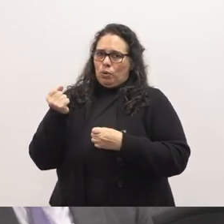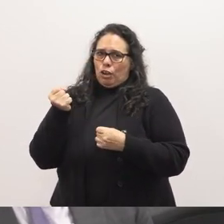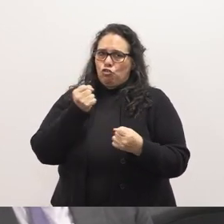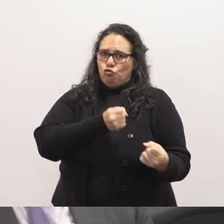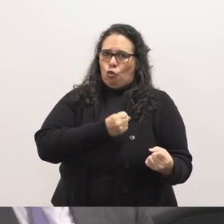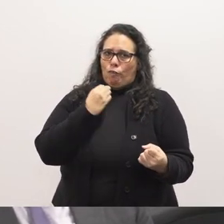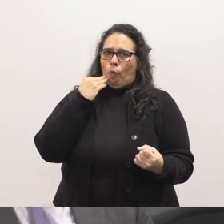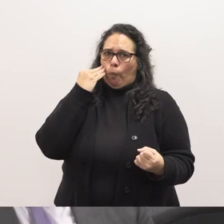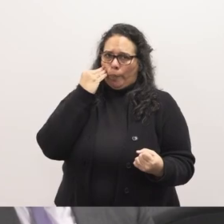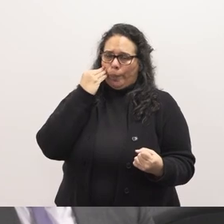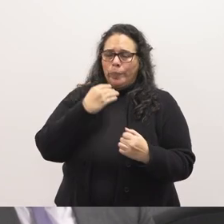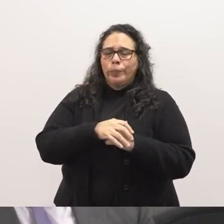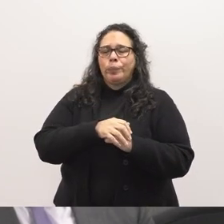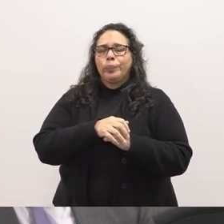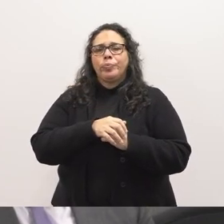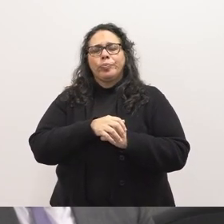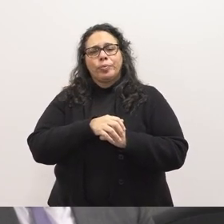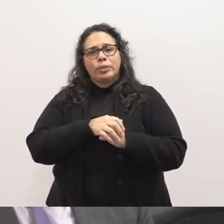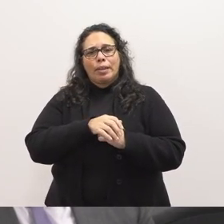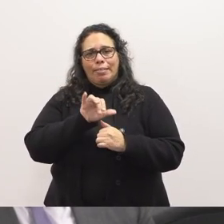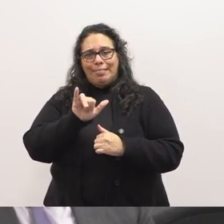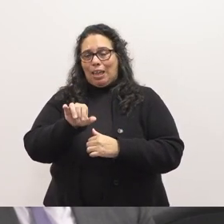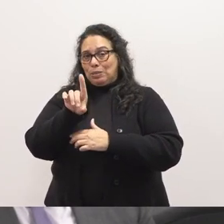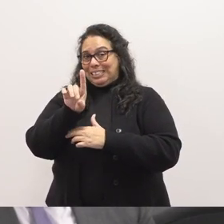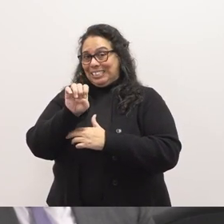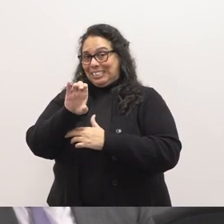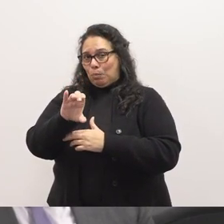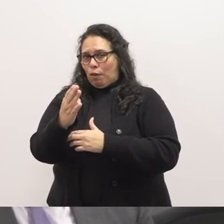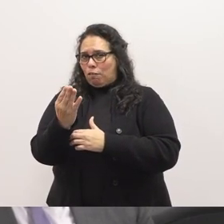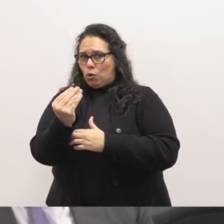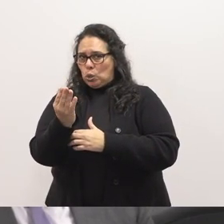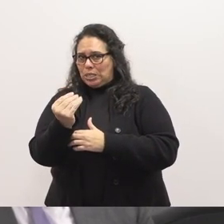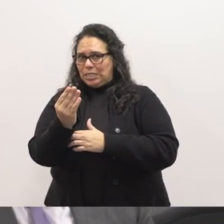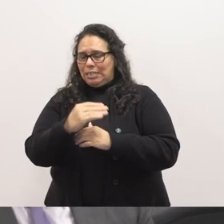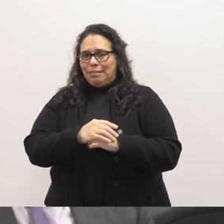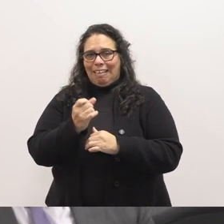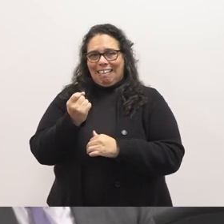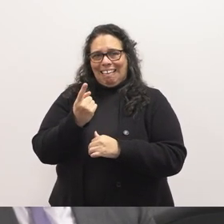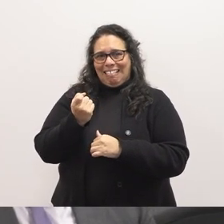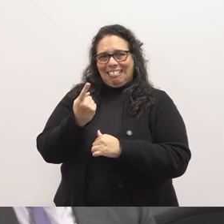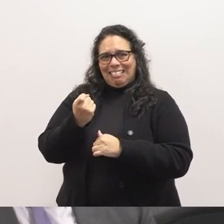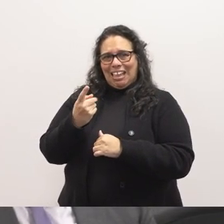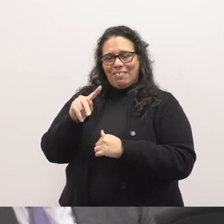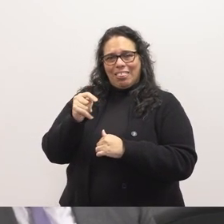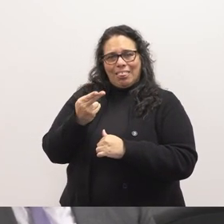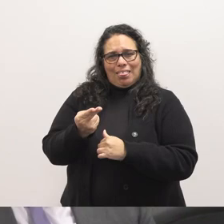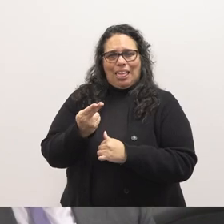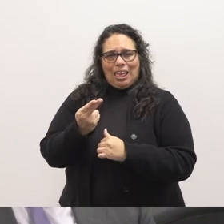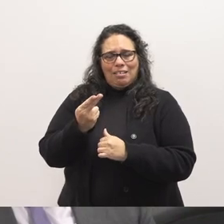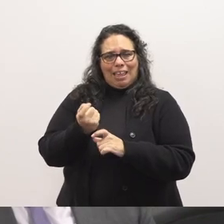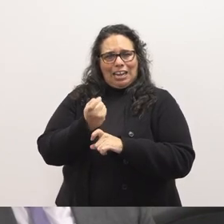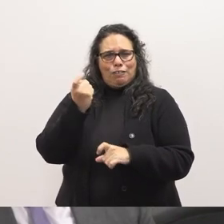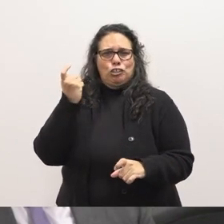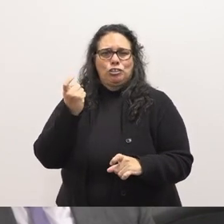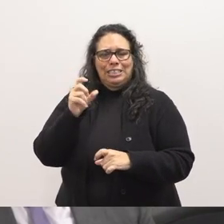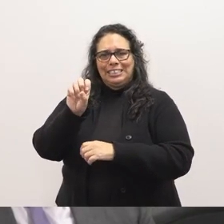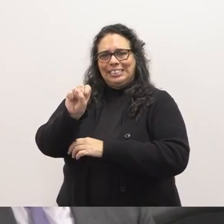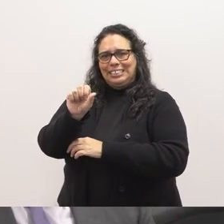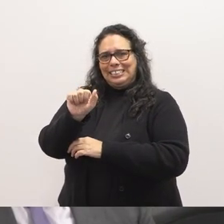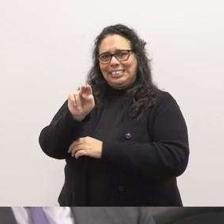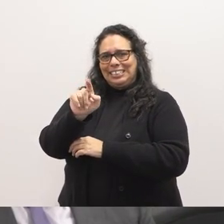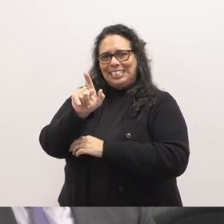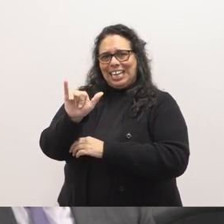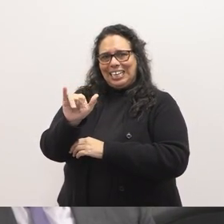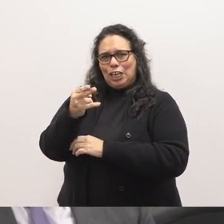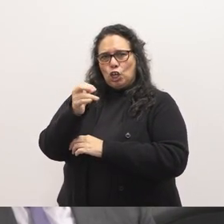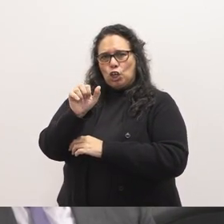to home. This was December 14th, the 11th anniversary of the Sandy Hook Elementary School shooting. The Sandy